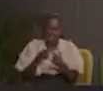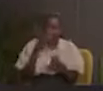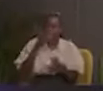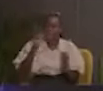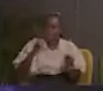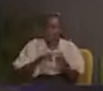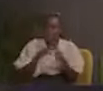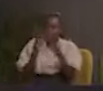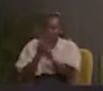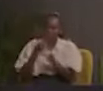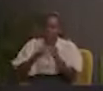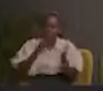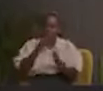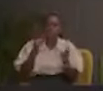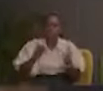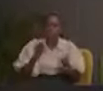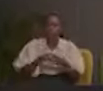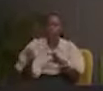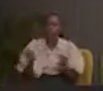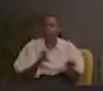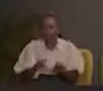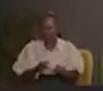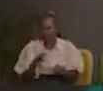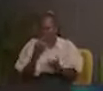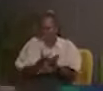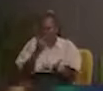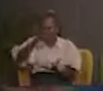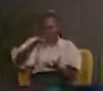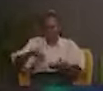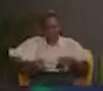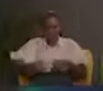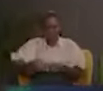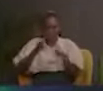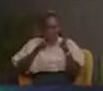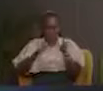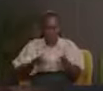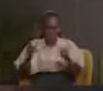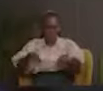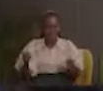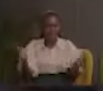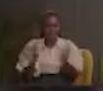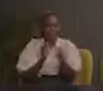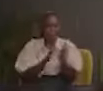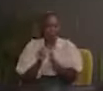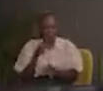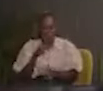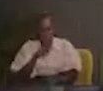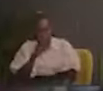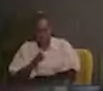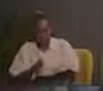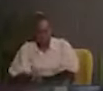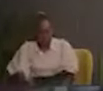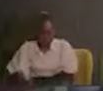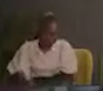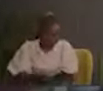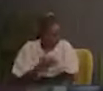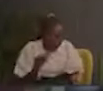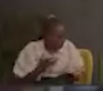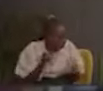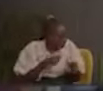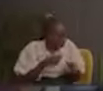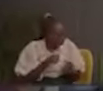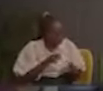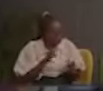to do. The rich young ruler came and met Jesus, and he said, "Good master, what must I do to be saved?" You know why Jesus commended